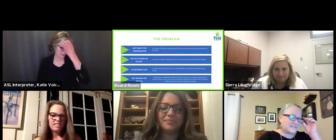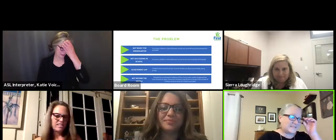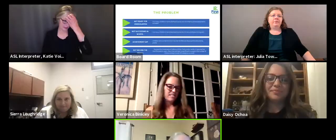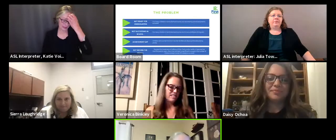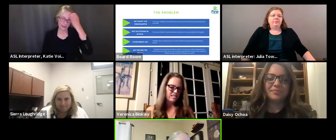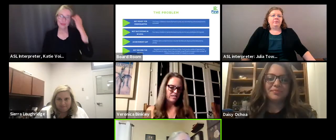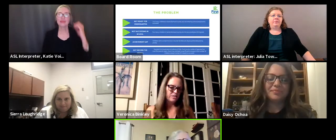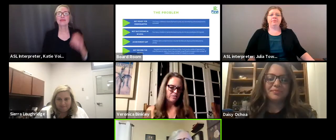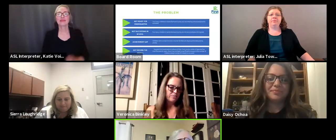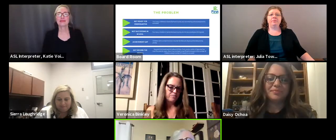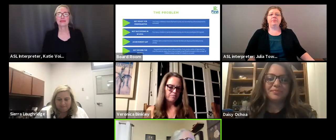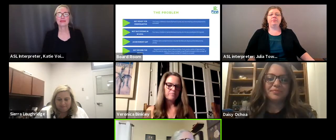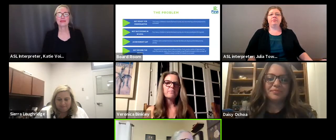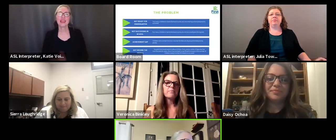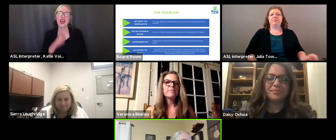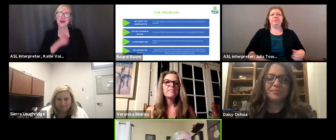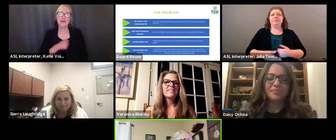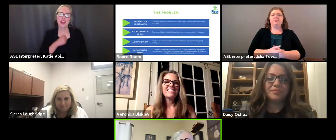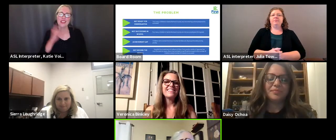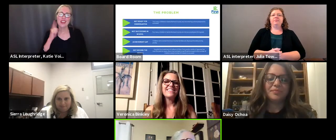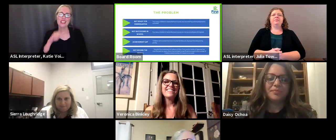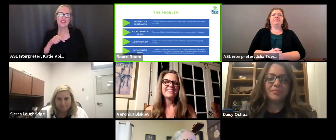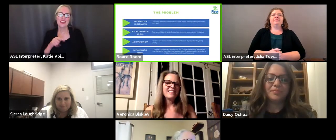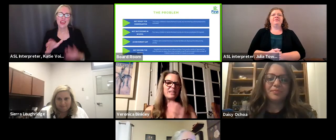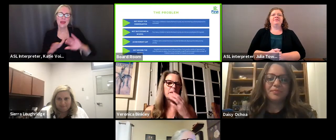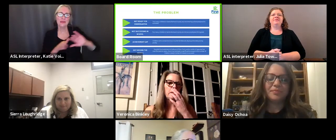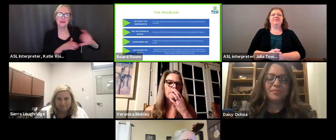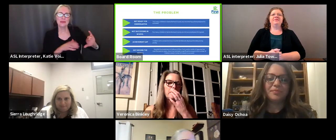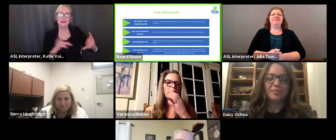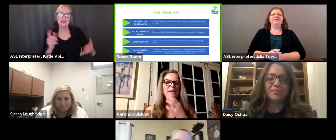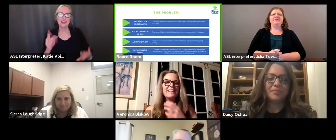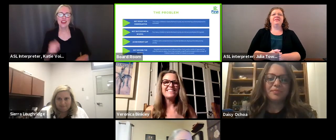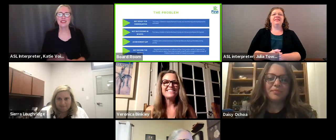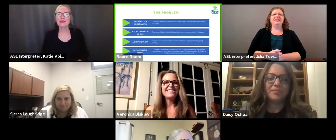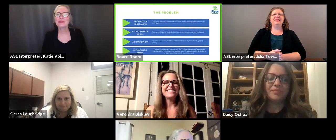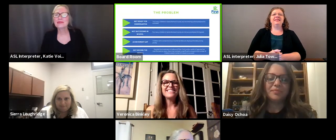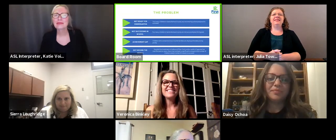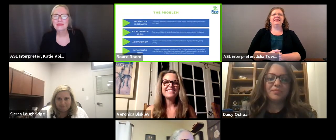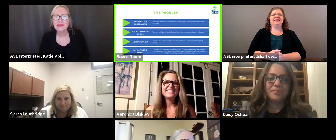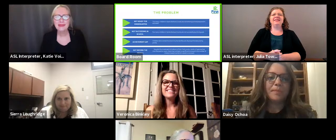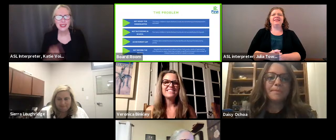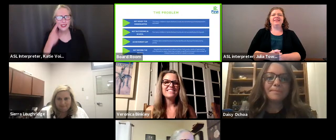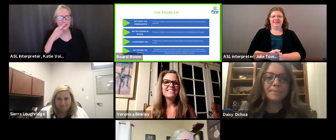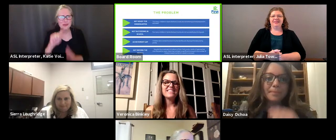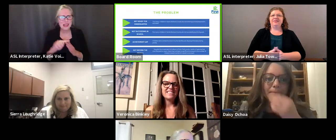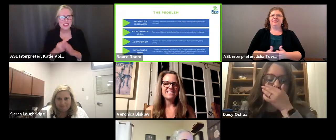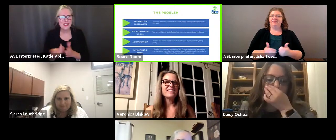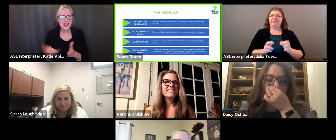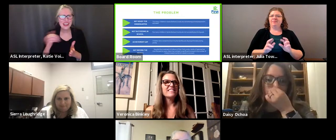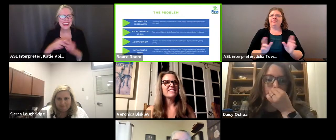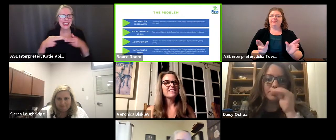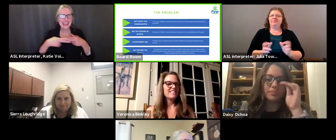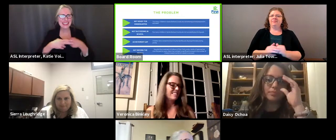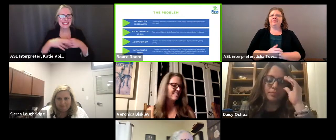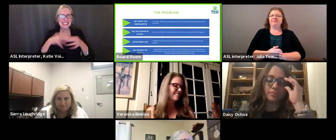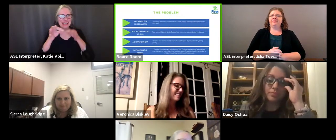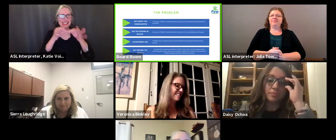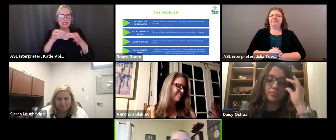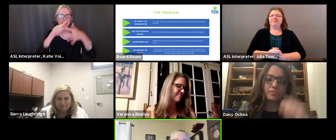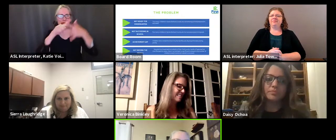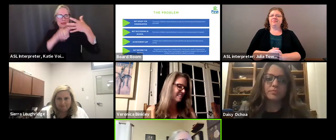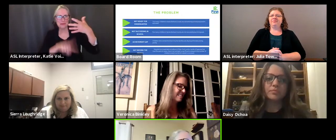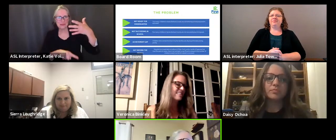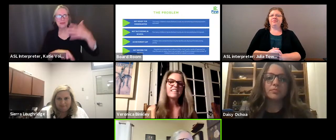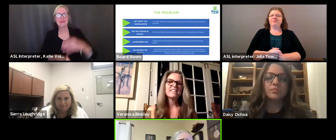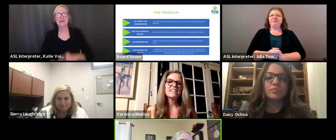Yes, I sincerely apologize for that. Oh, no problem. Do you mind? Do you mind starting that slide again, please?